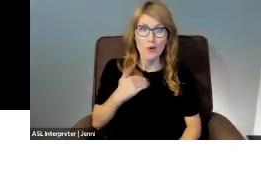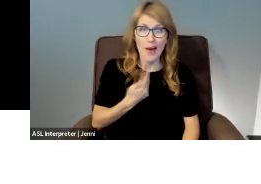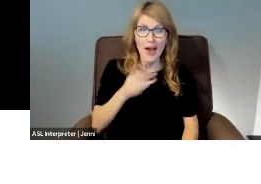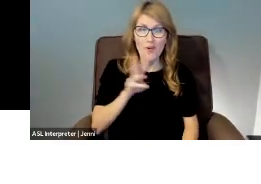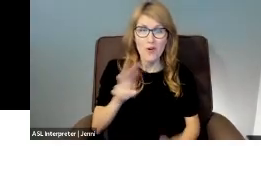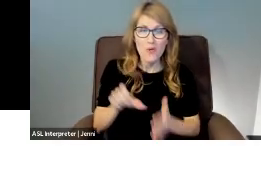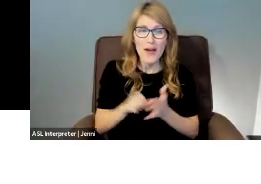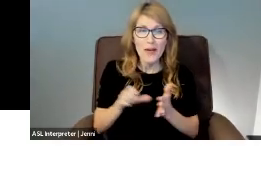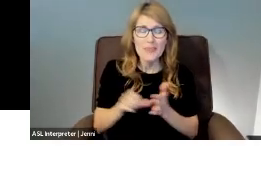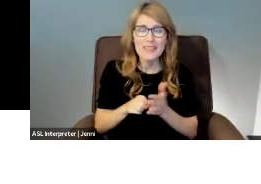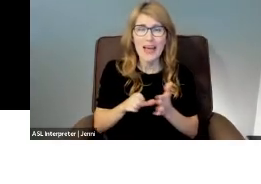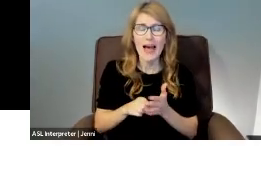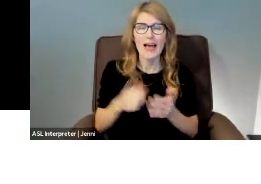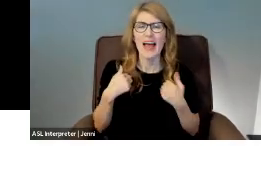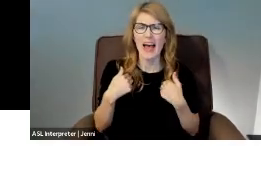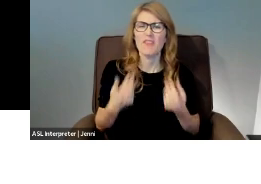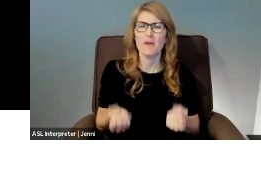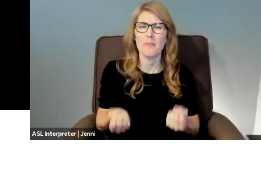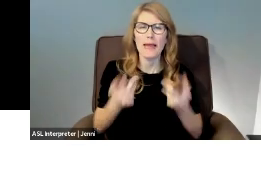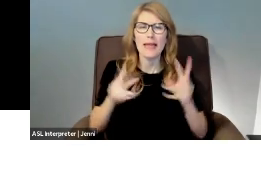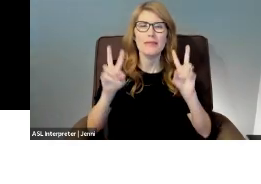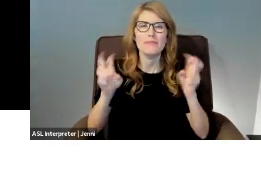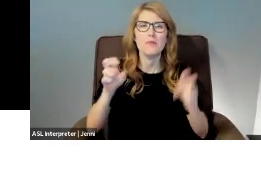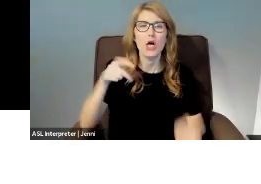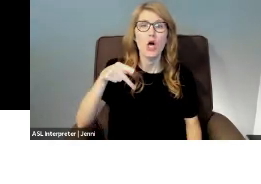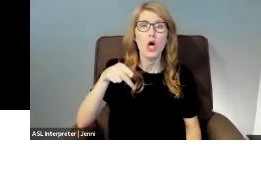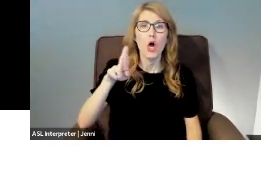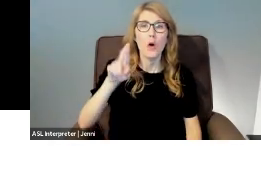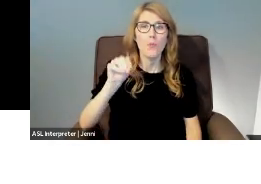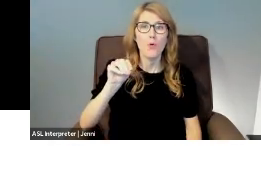lots of pro se or self-advocacy